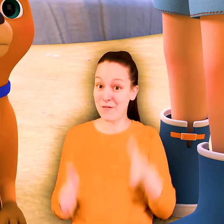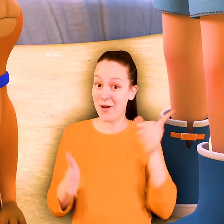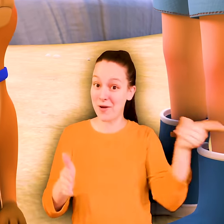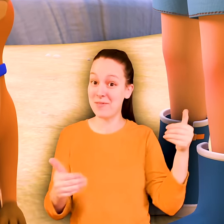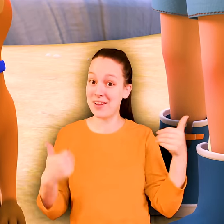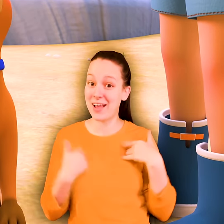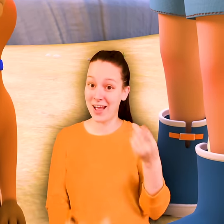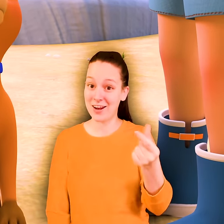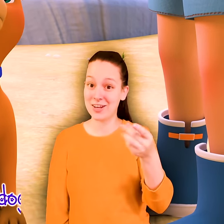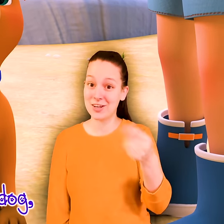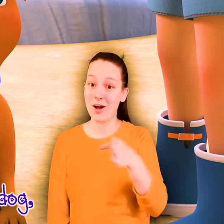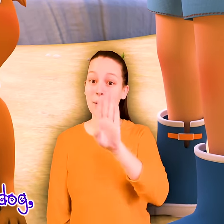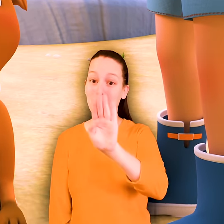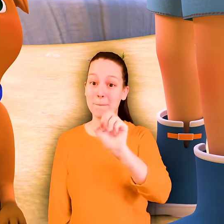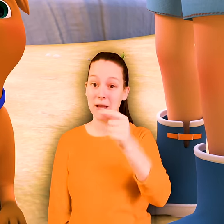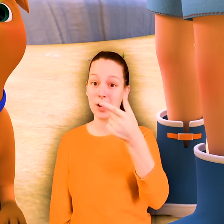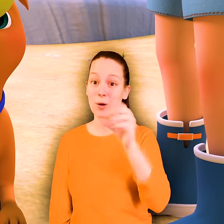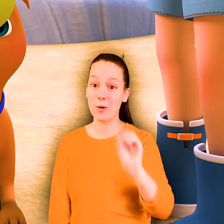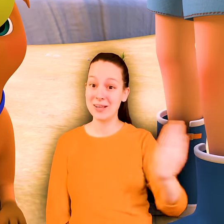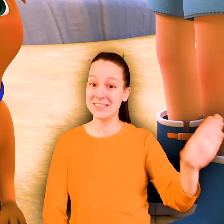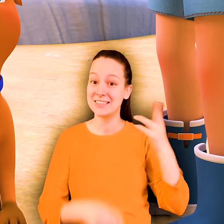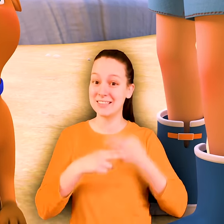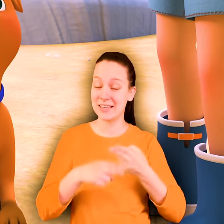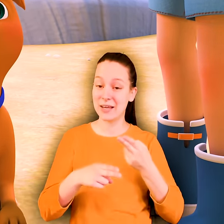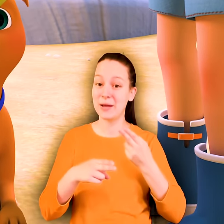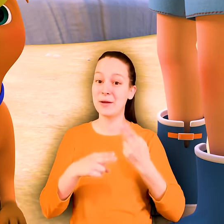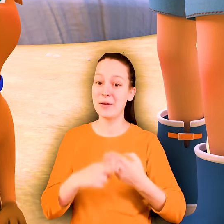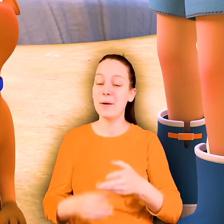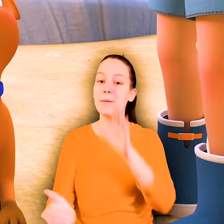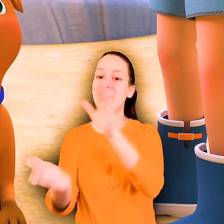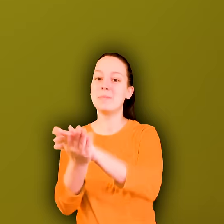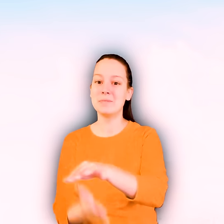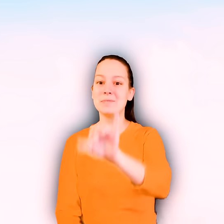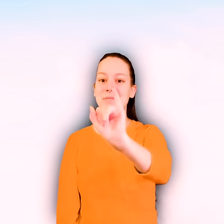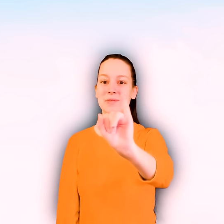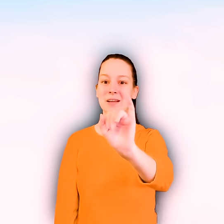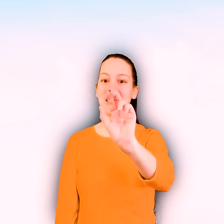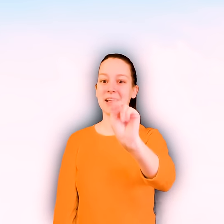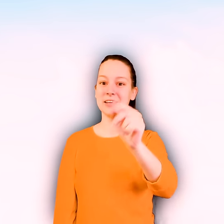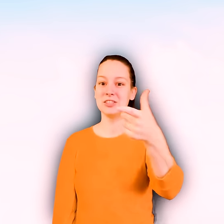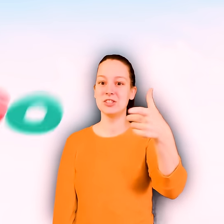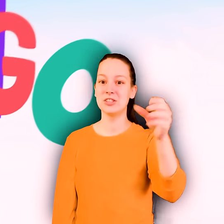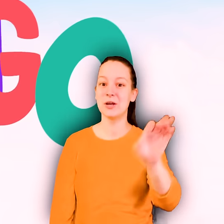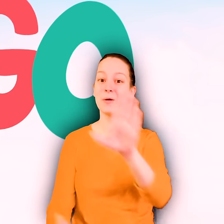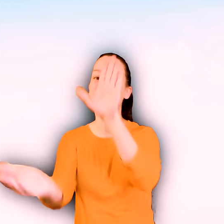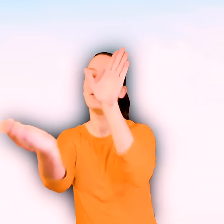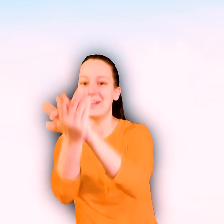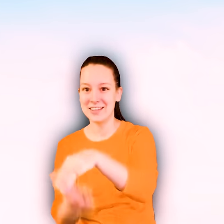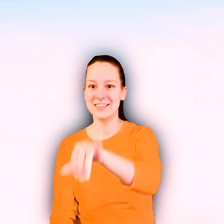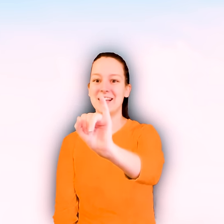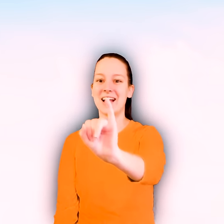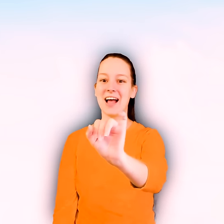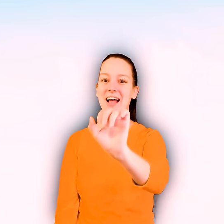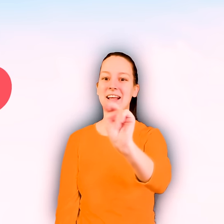there was a farmer who had a dog and bingo was his name-o i-n-g-o